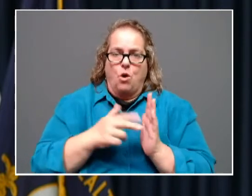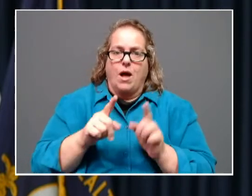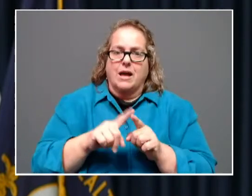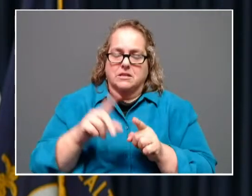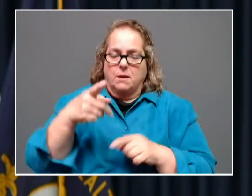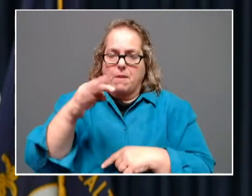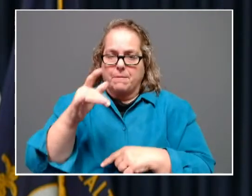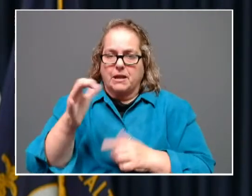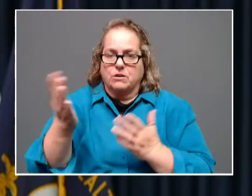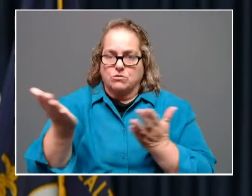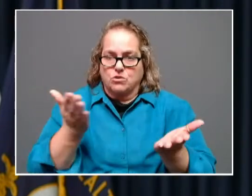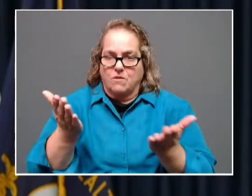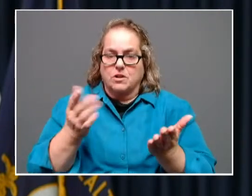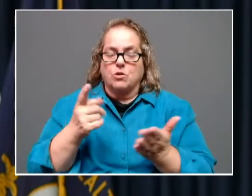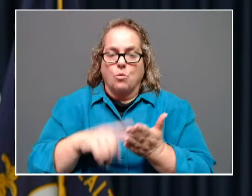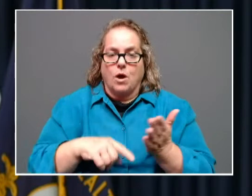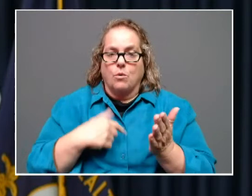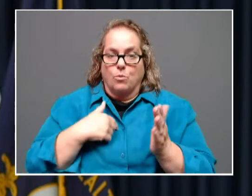in what we push ahead with.